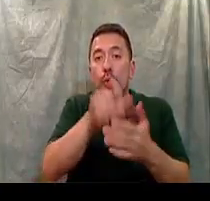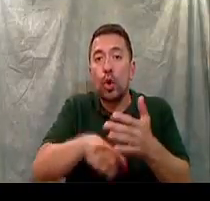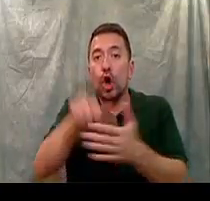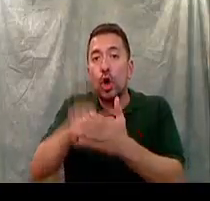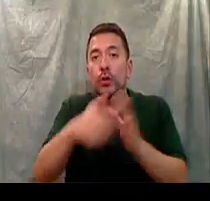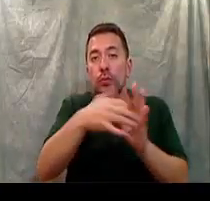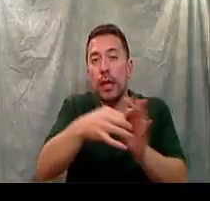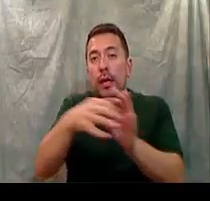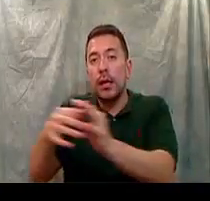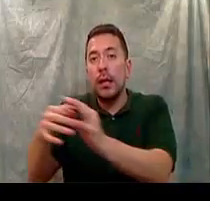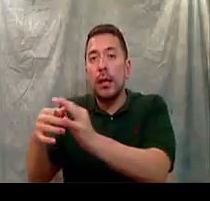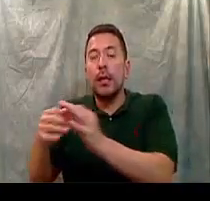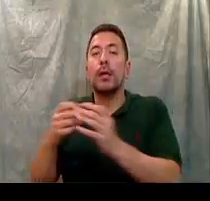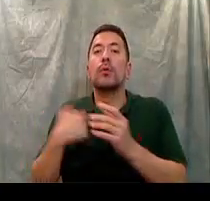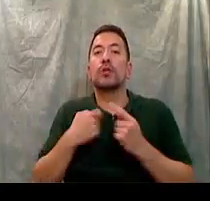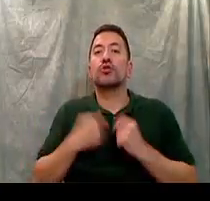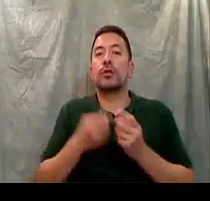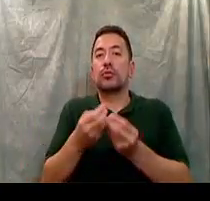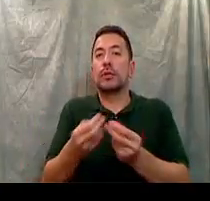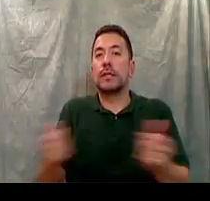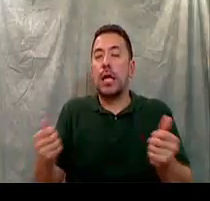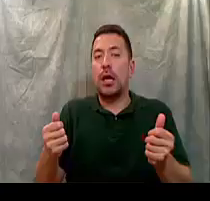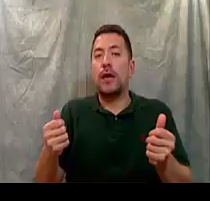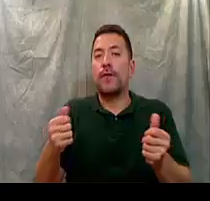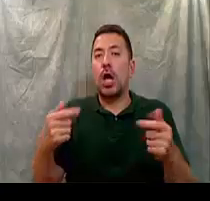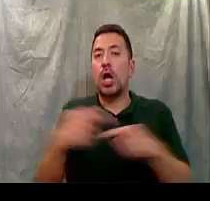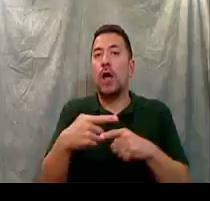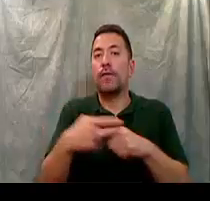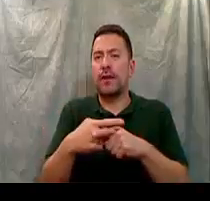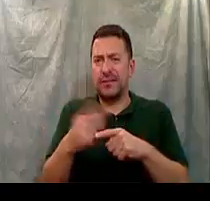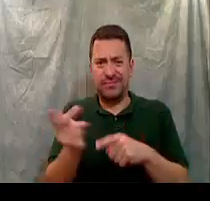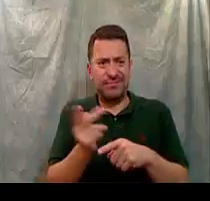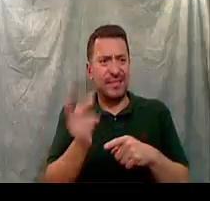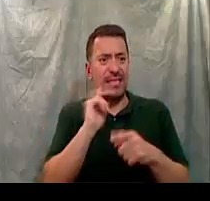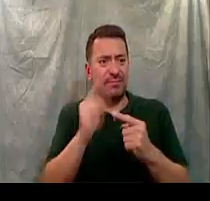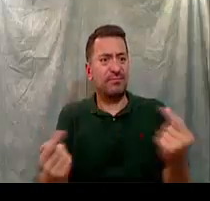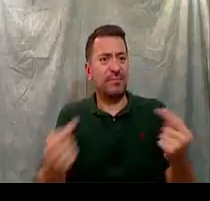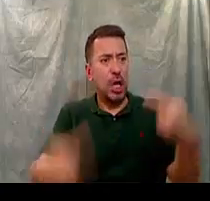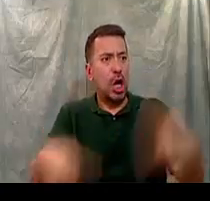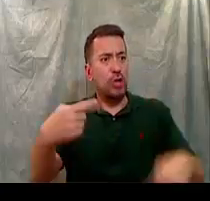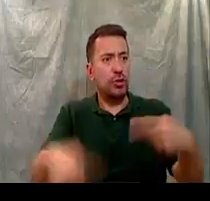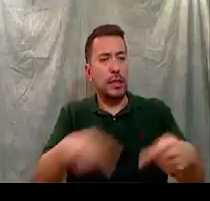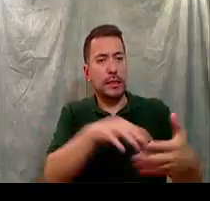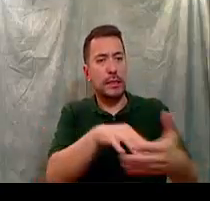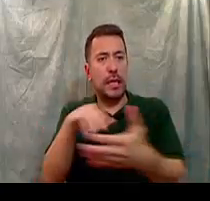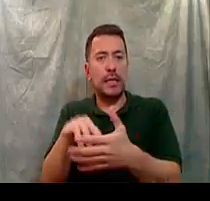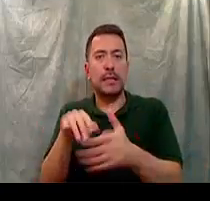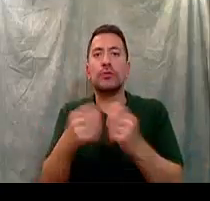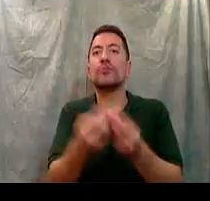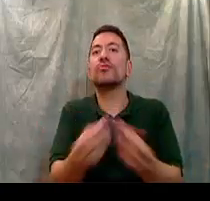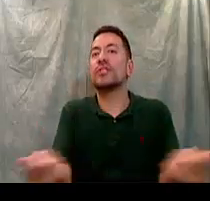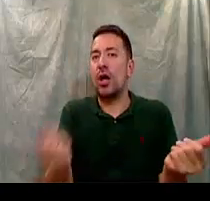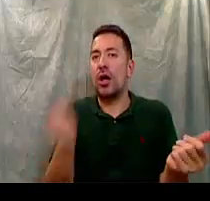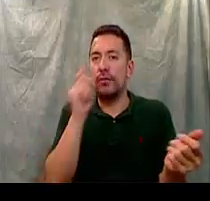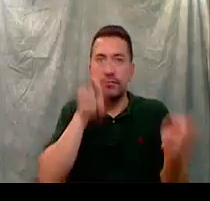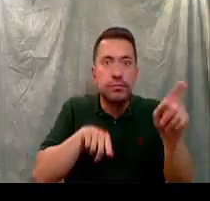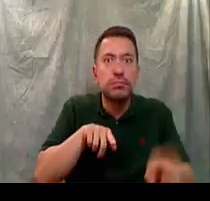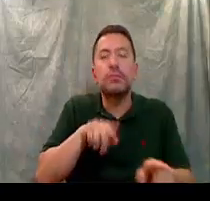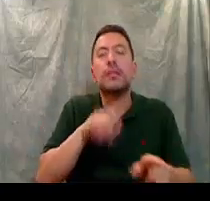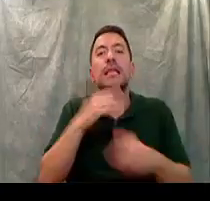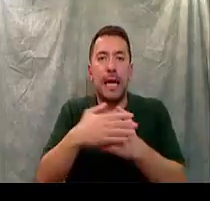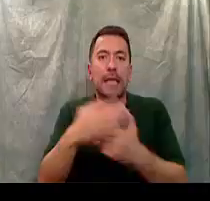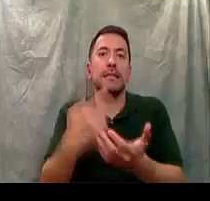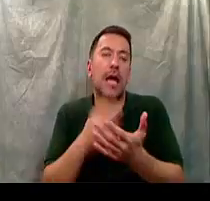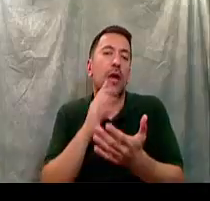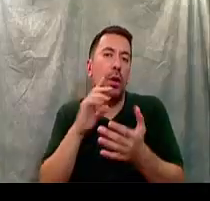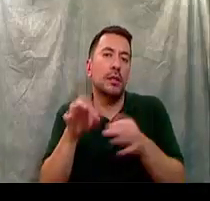to resolve conflicts amongst seemingly contradictory studies. And so in the next slide, we'll talk a little bit about how you do that. But essentially, a